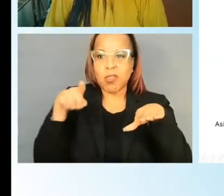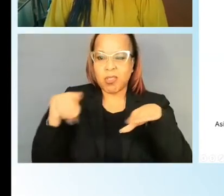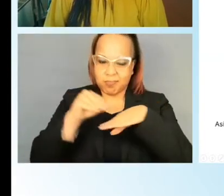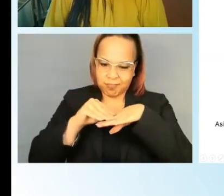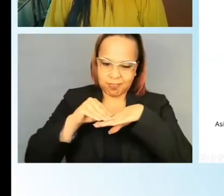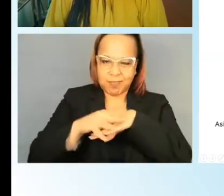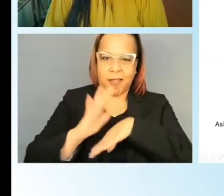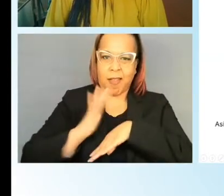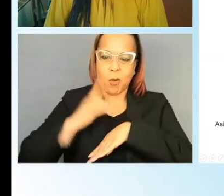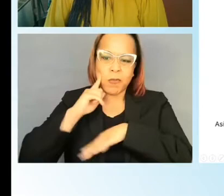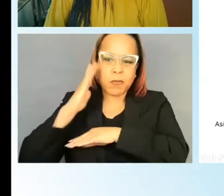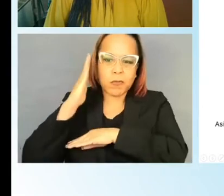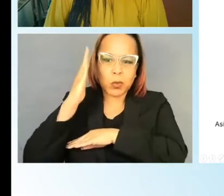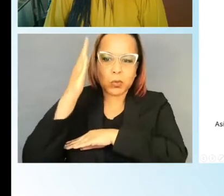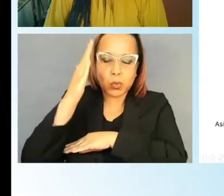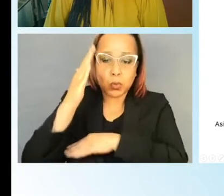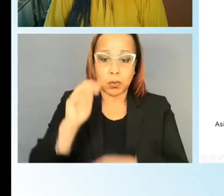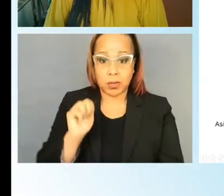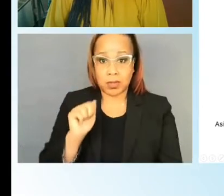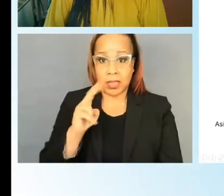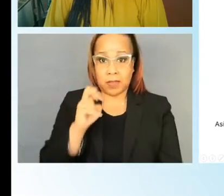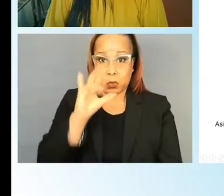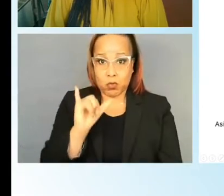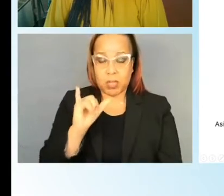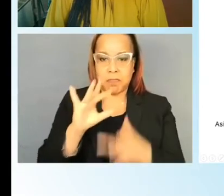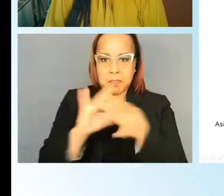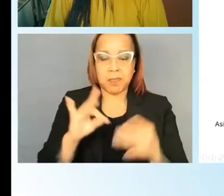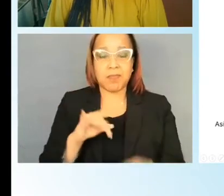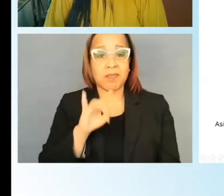future. Avery, the media